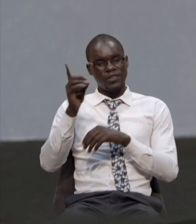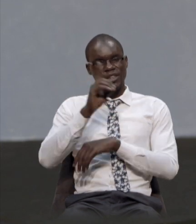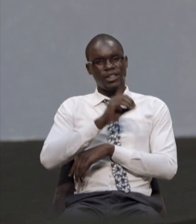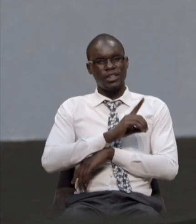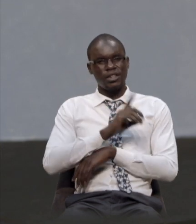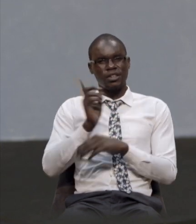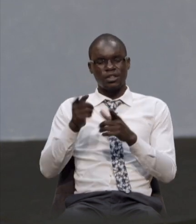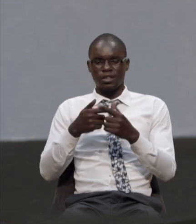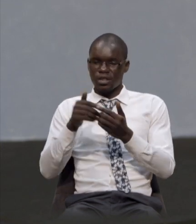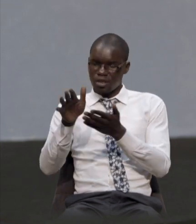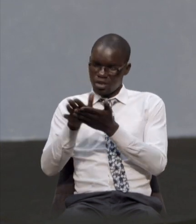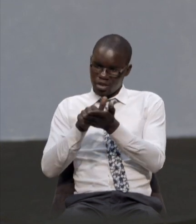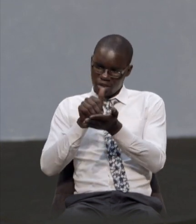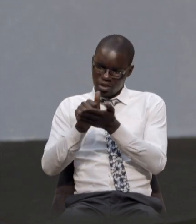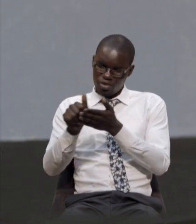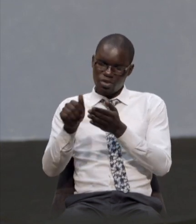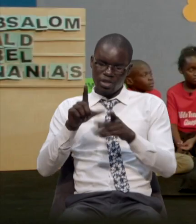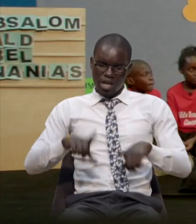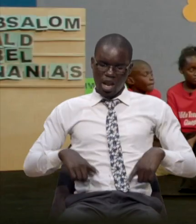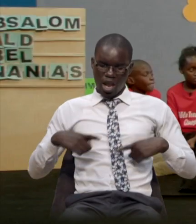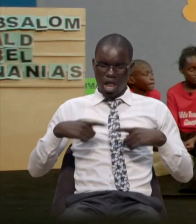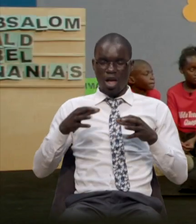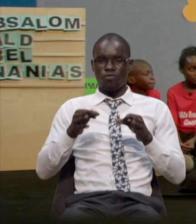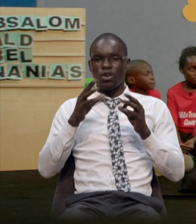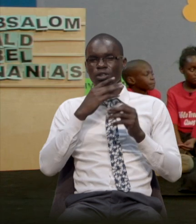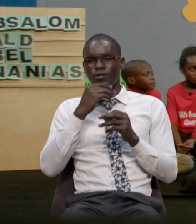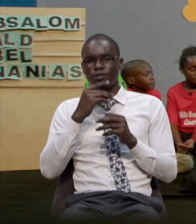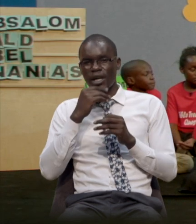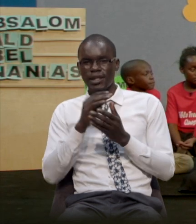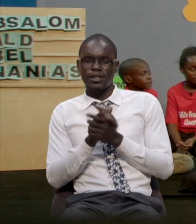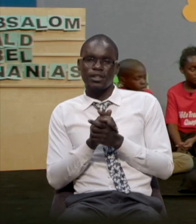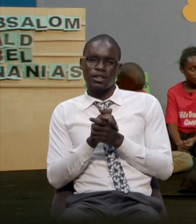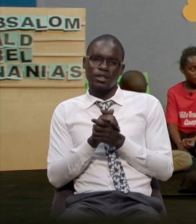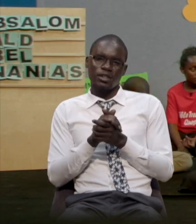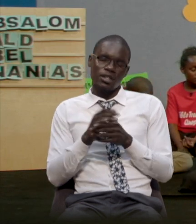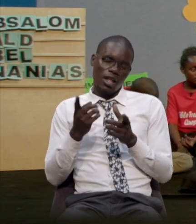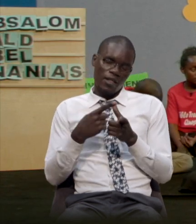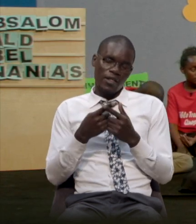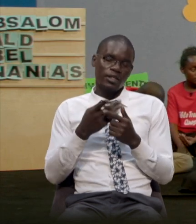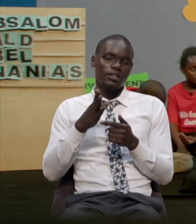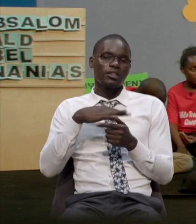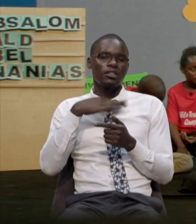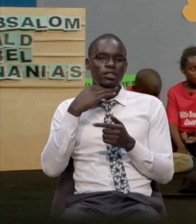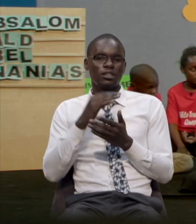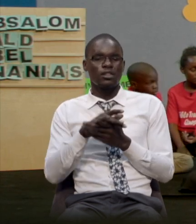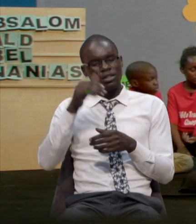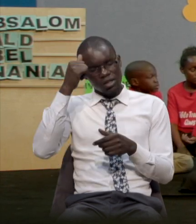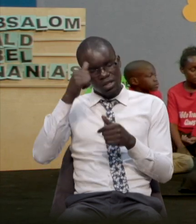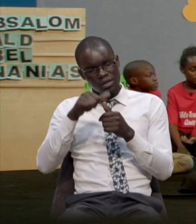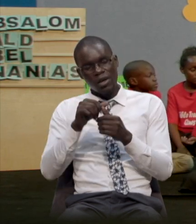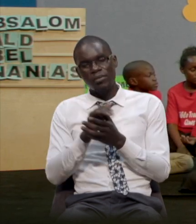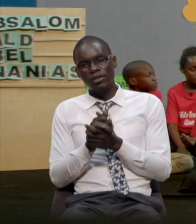they destroyed the life of the father because the father was shocked and he died. Boys and girls, remember